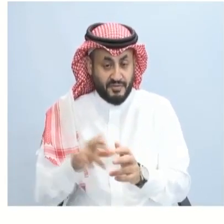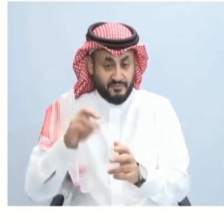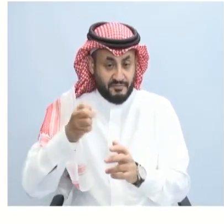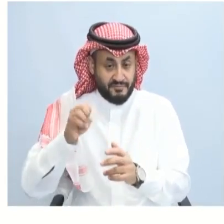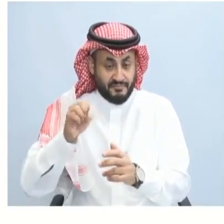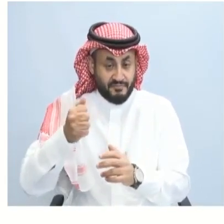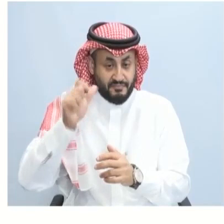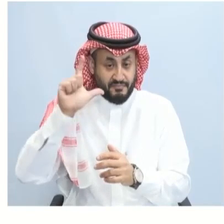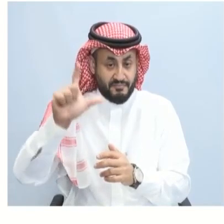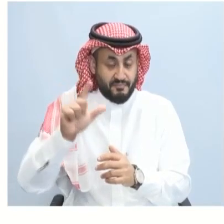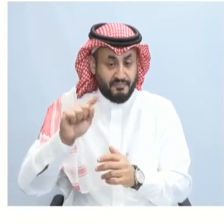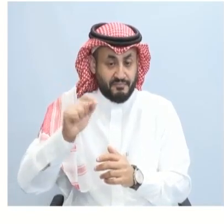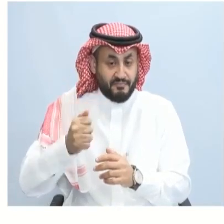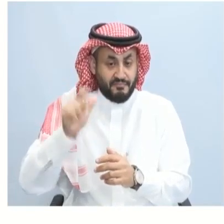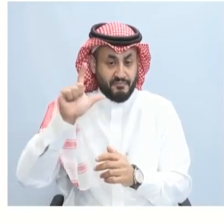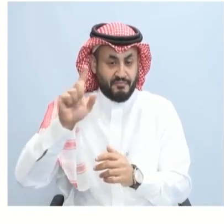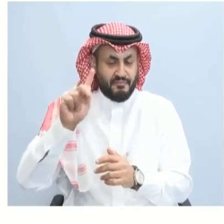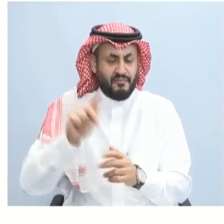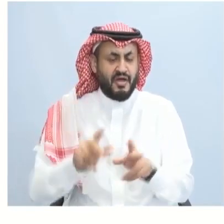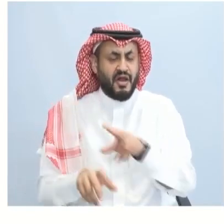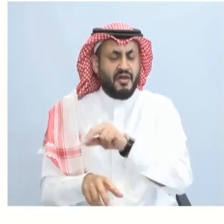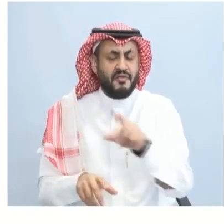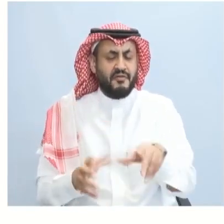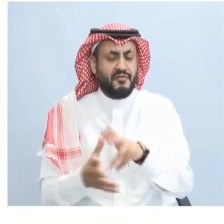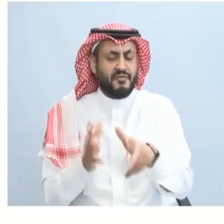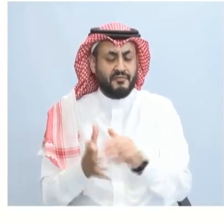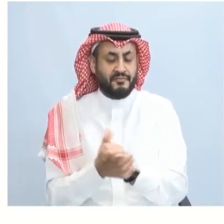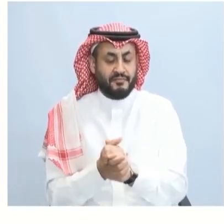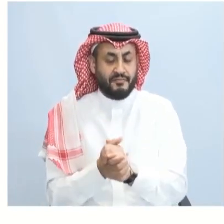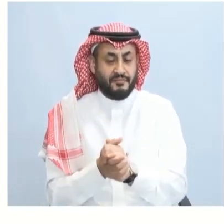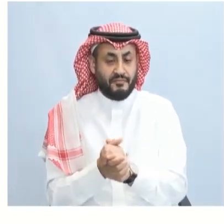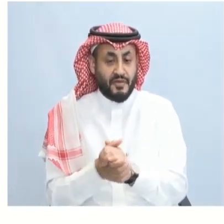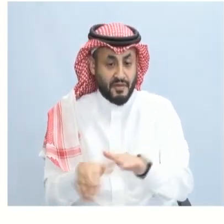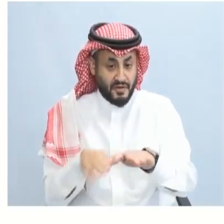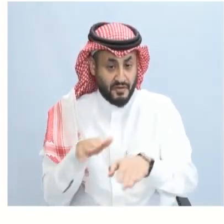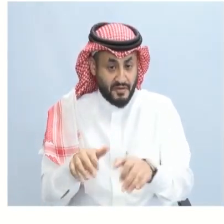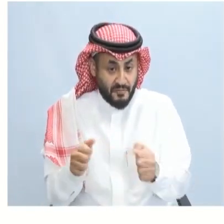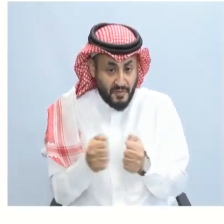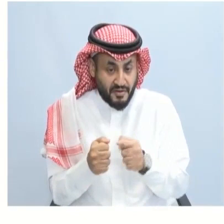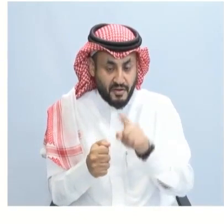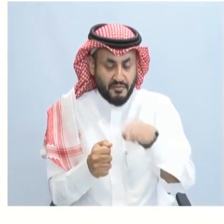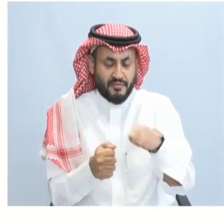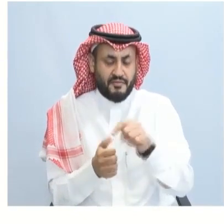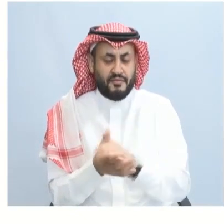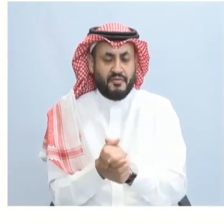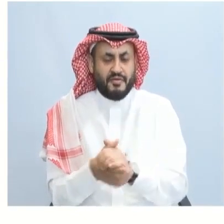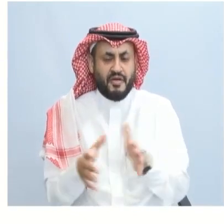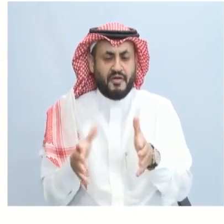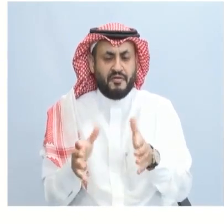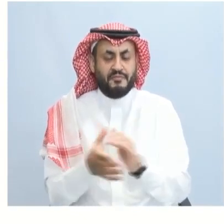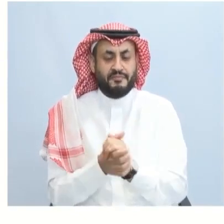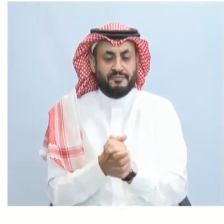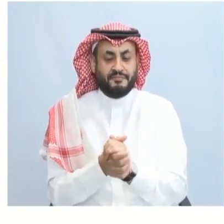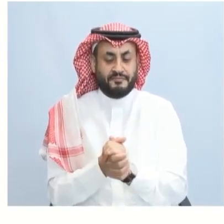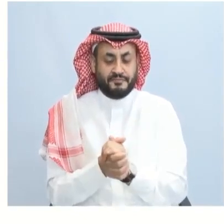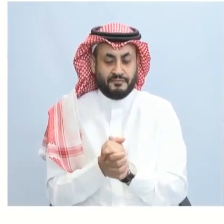decide, you go back and forth to it. And we have here he gets cold feet. Doesn't mean like we can see in the picture, but it means that you